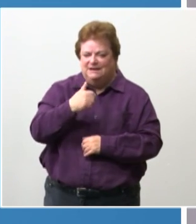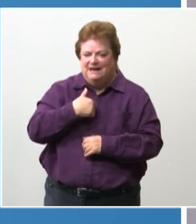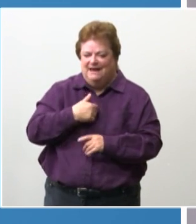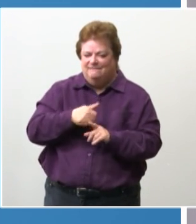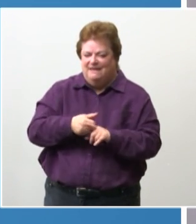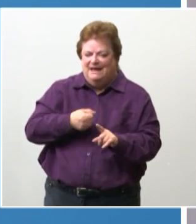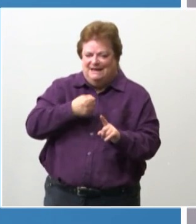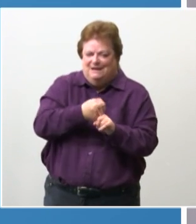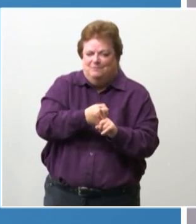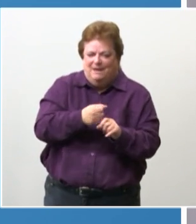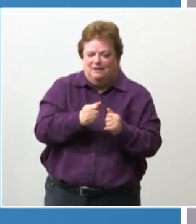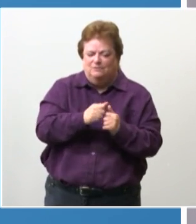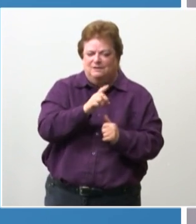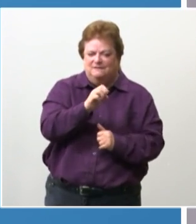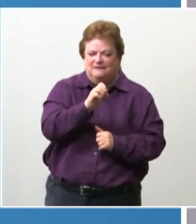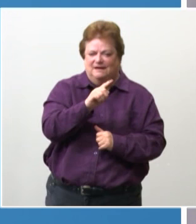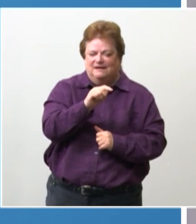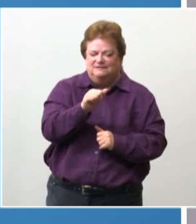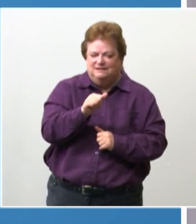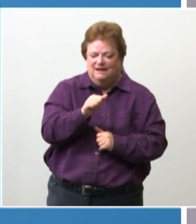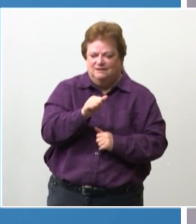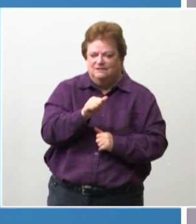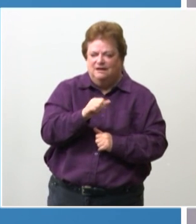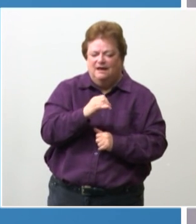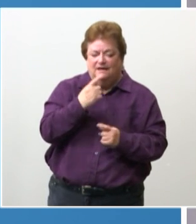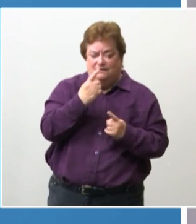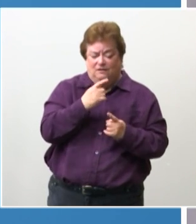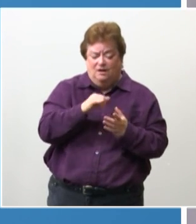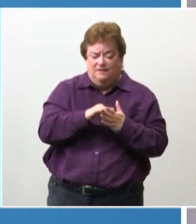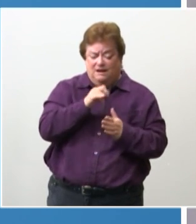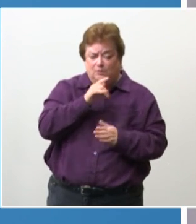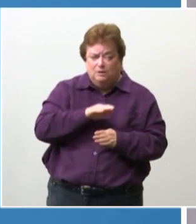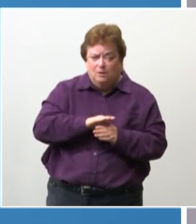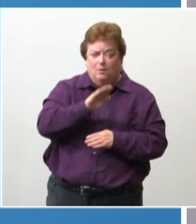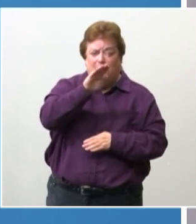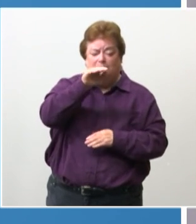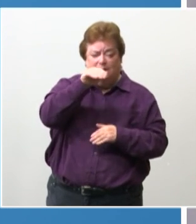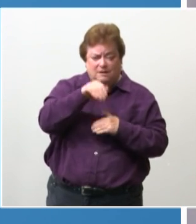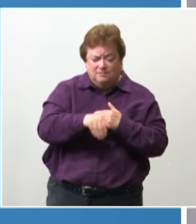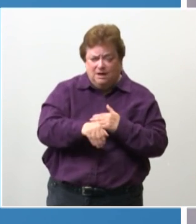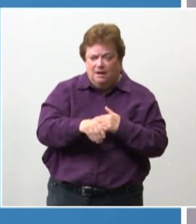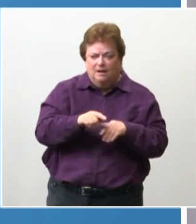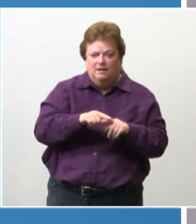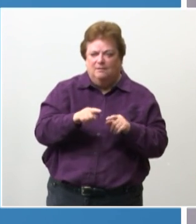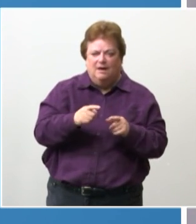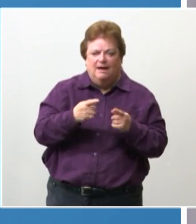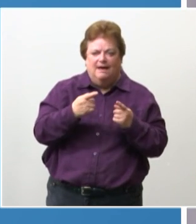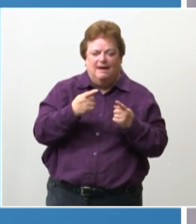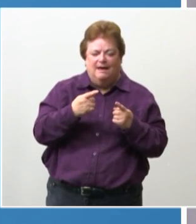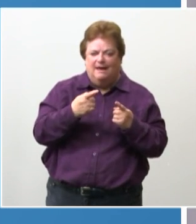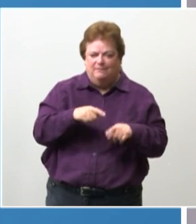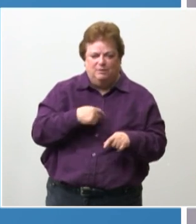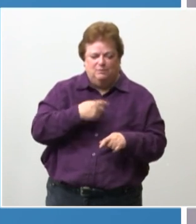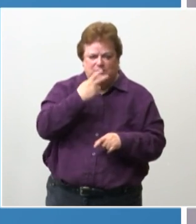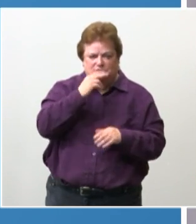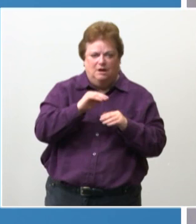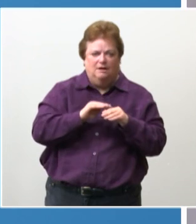Delta. The thought was that it would go up and come down, but what we saw was a sustained